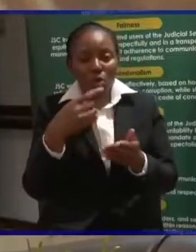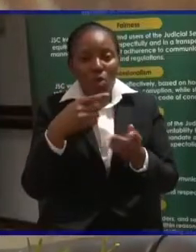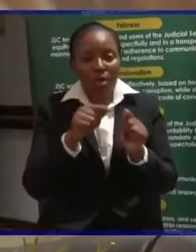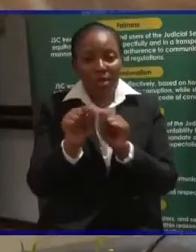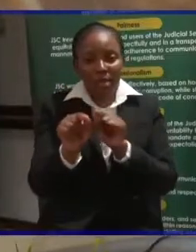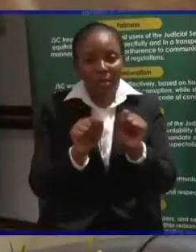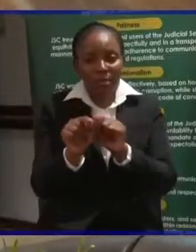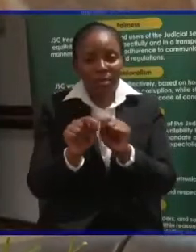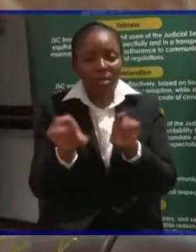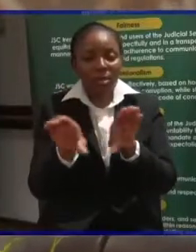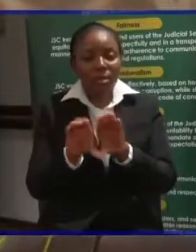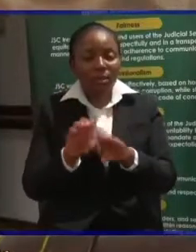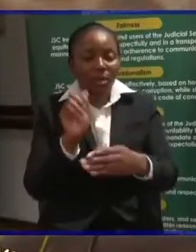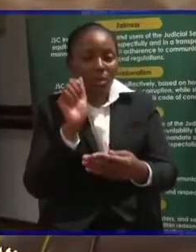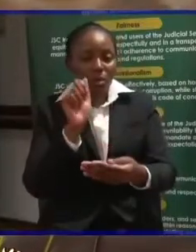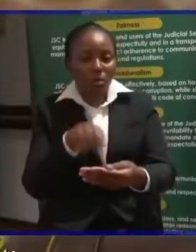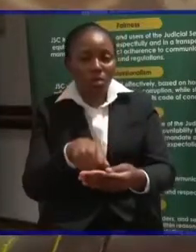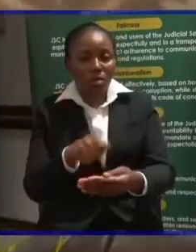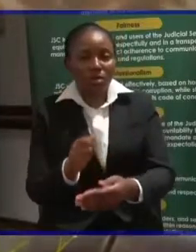Court?